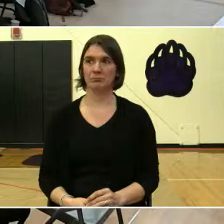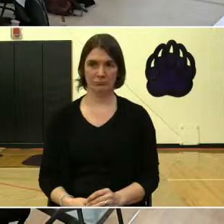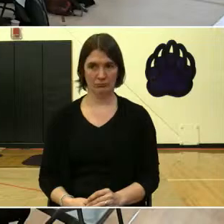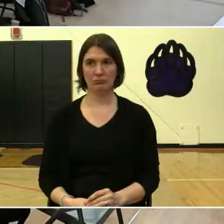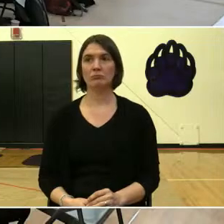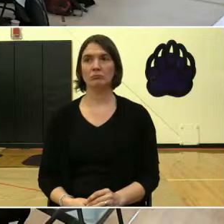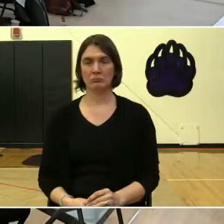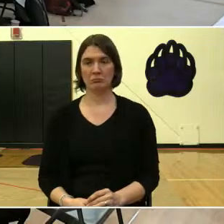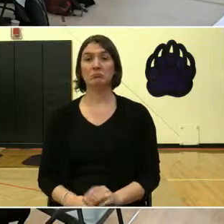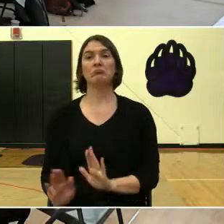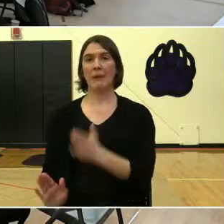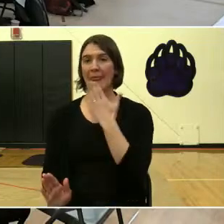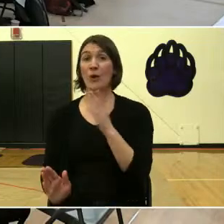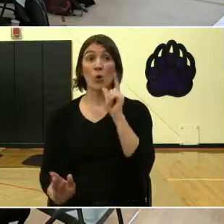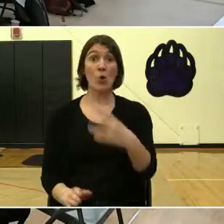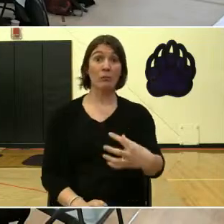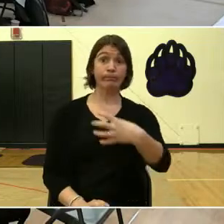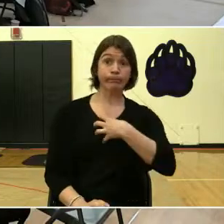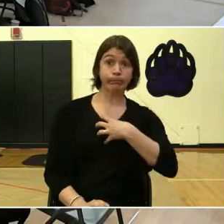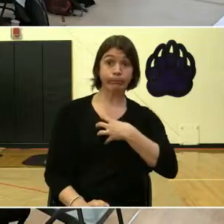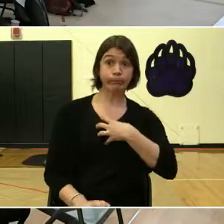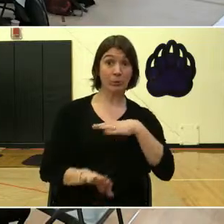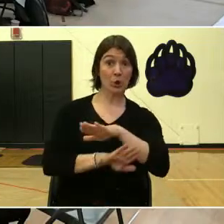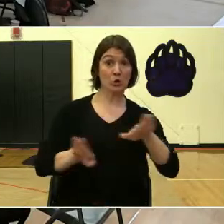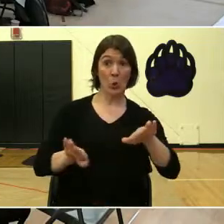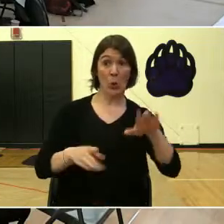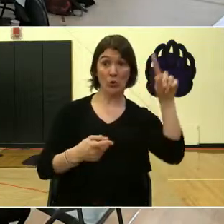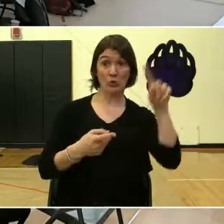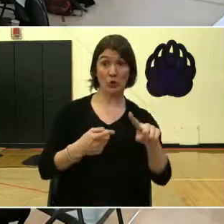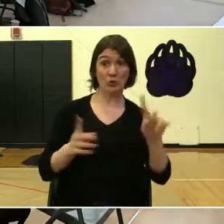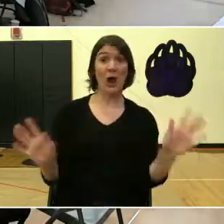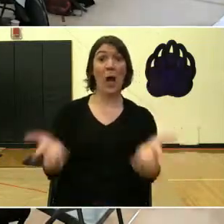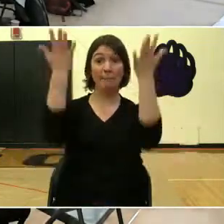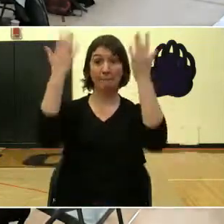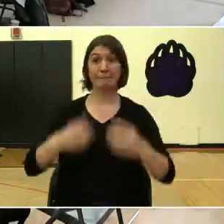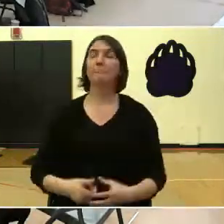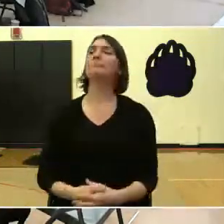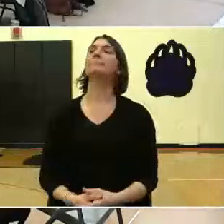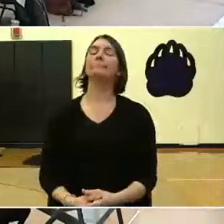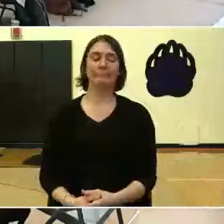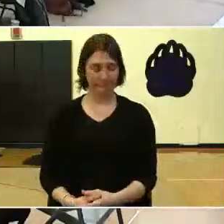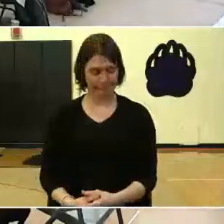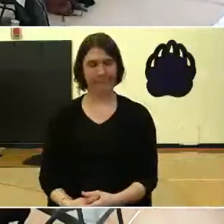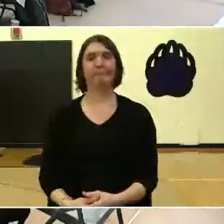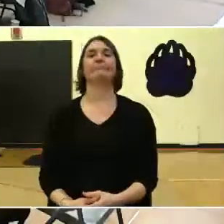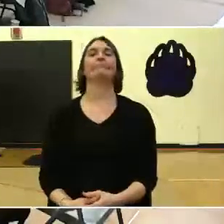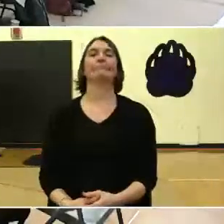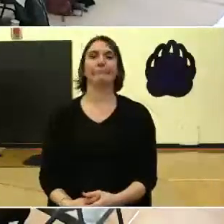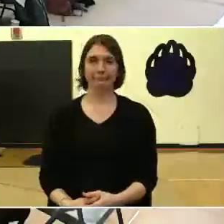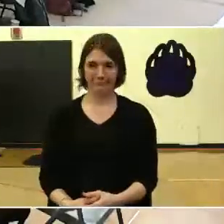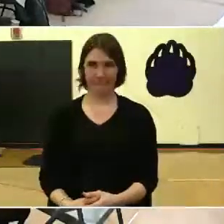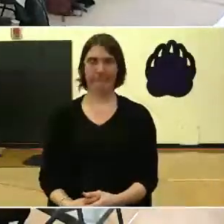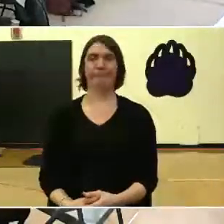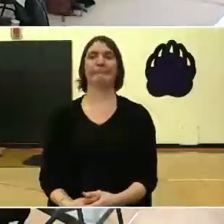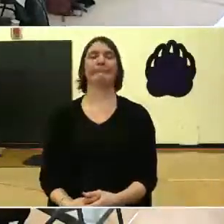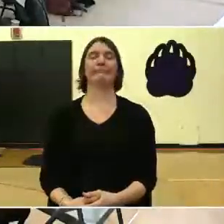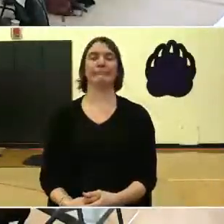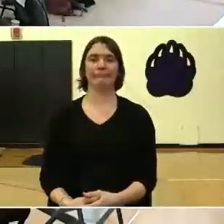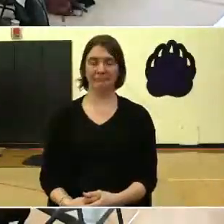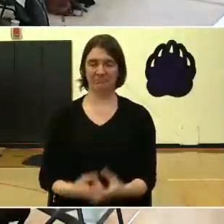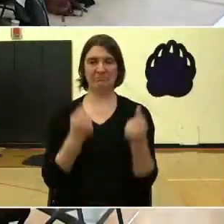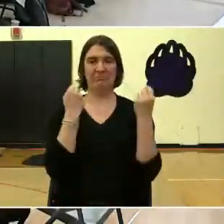I thank you all those opposed to the oser amendment please rise and say Nay n thank